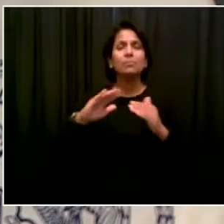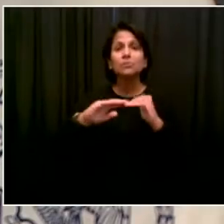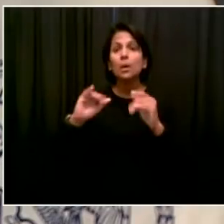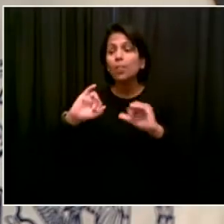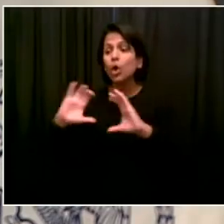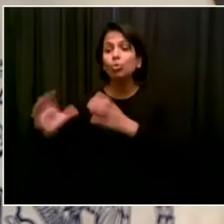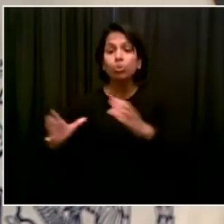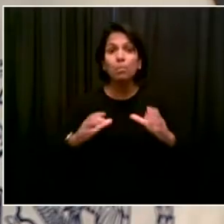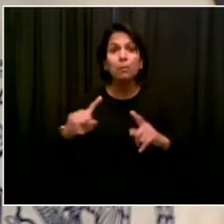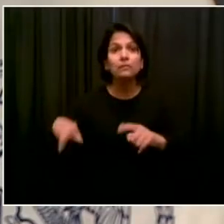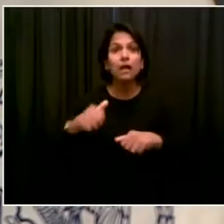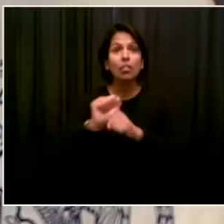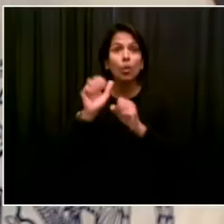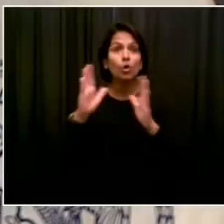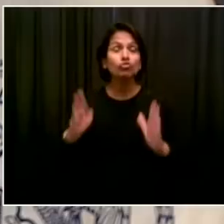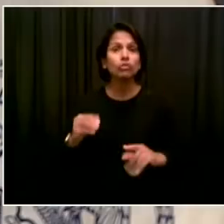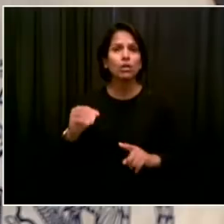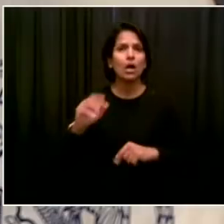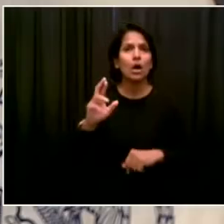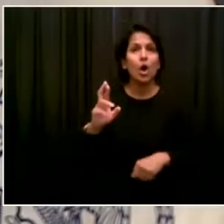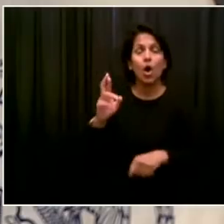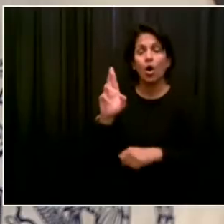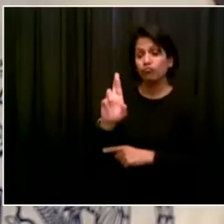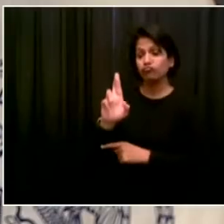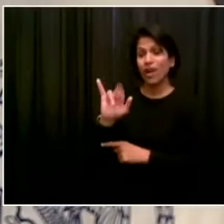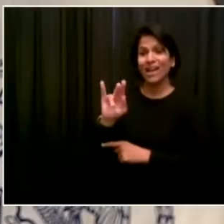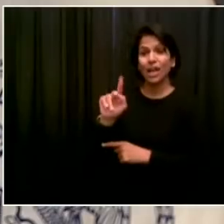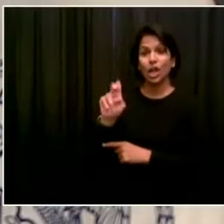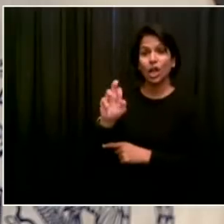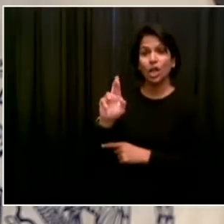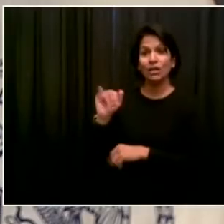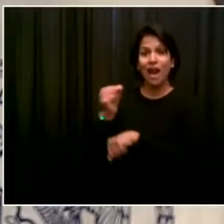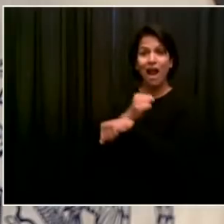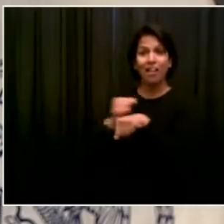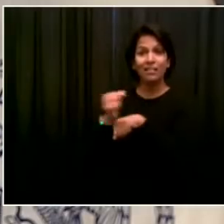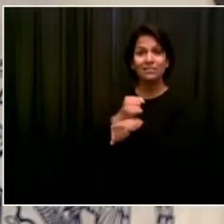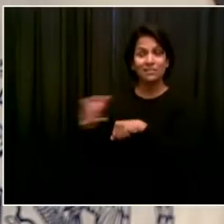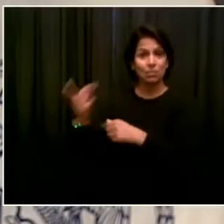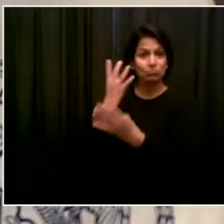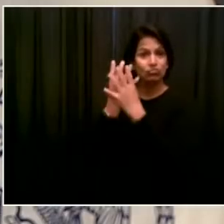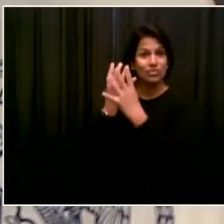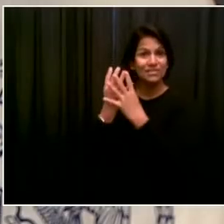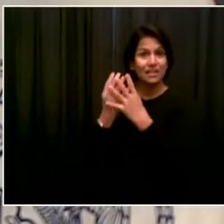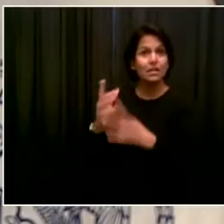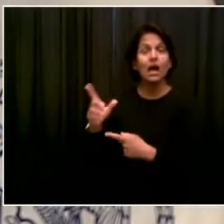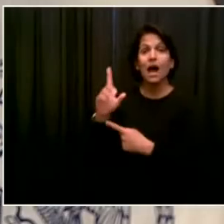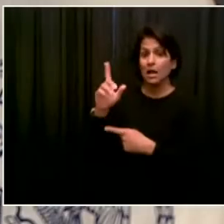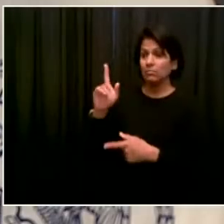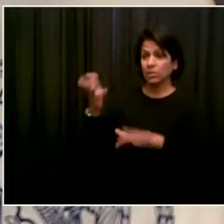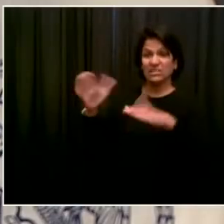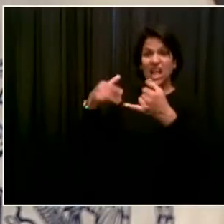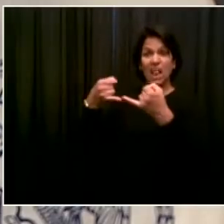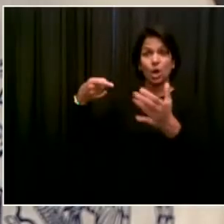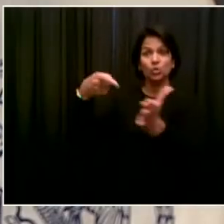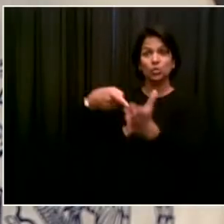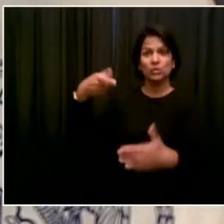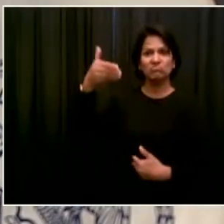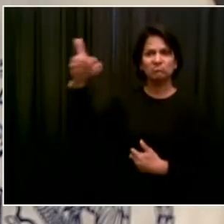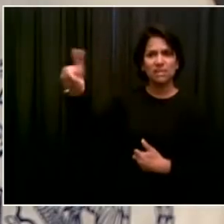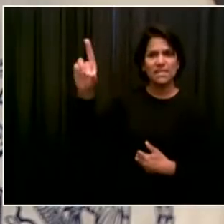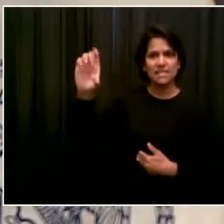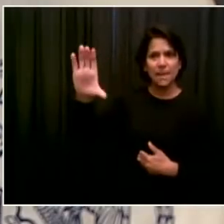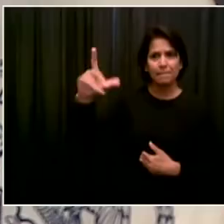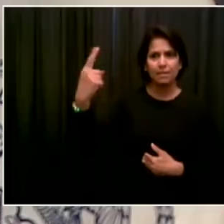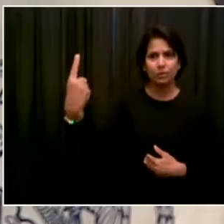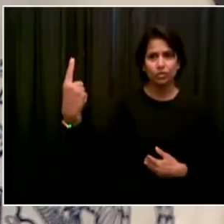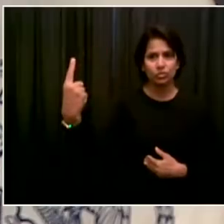Rikers Island. But every single city employee not yet vaccinated will be held to the same standard ultimately. If you're a city worker,